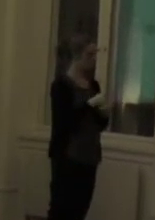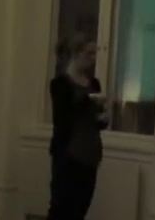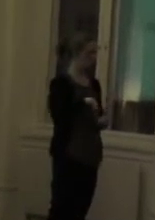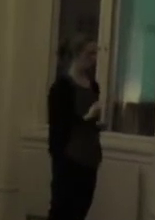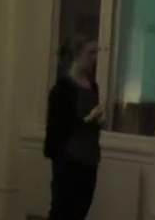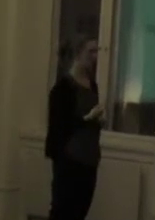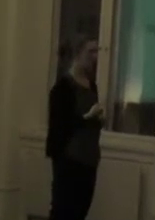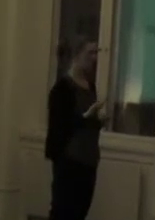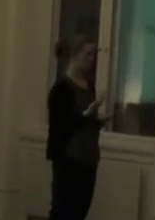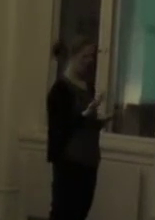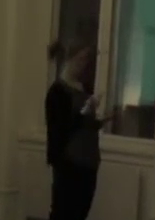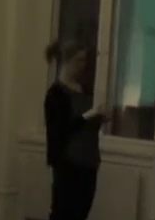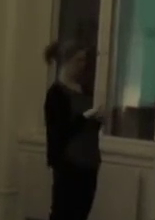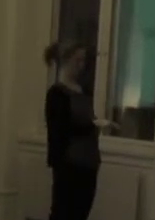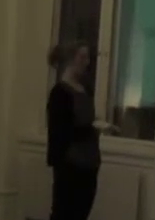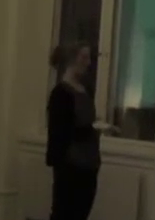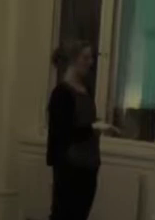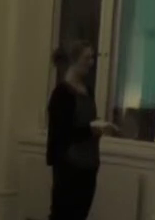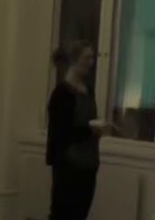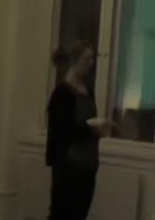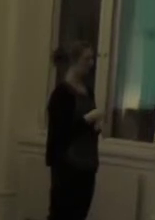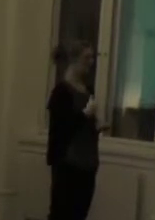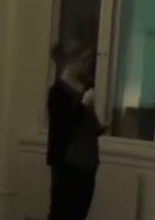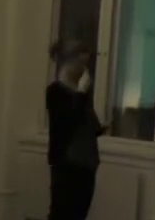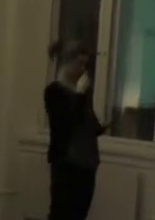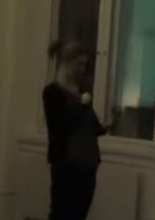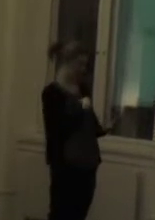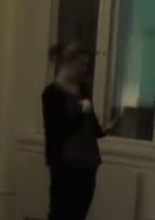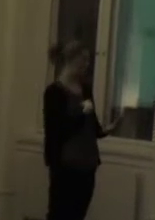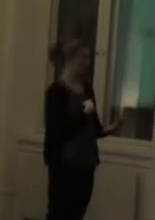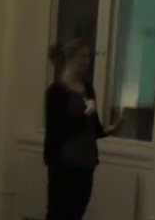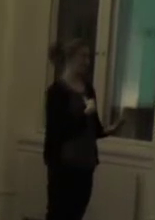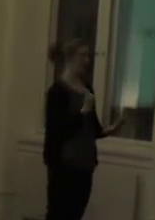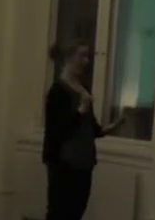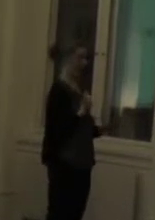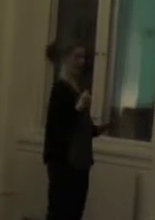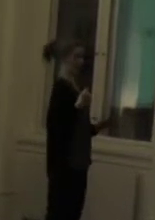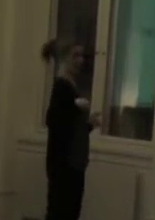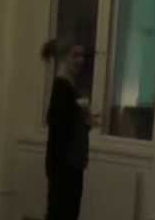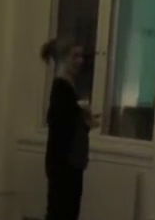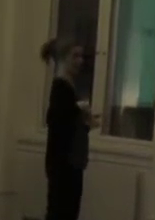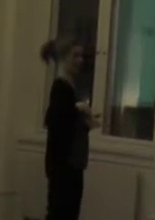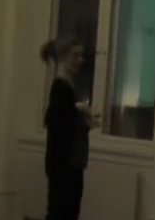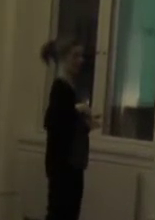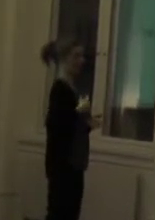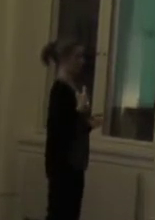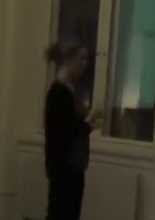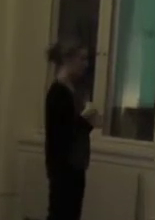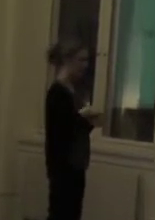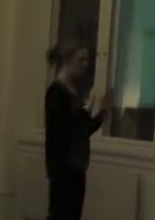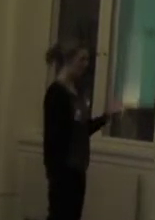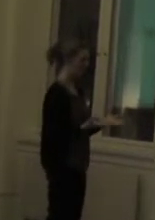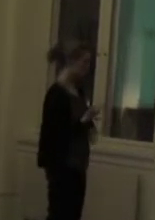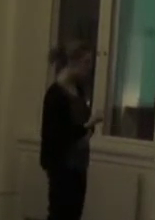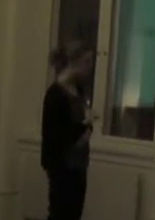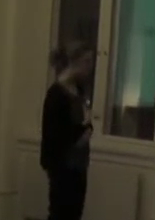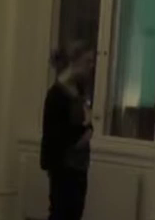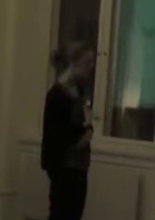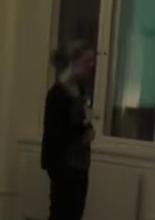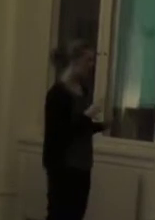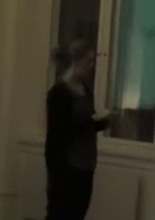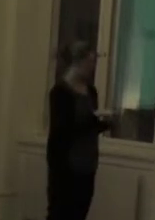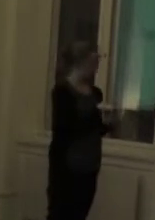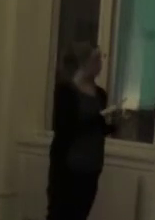are. Because I'm gay, but I have one experience. I haven't experienced everything.